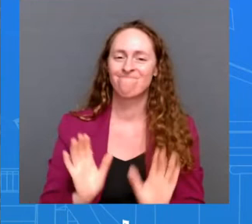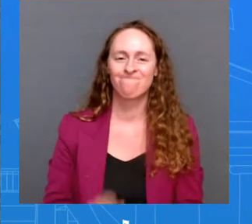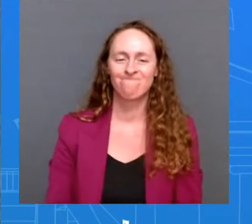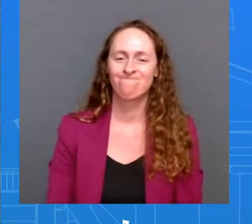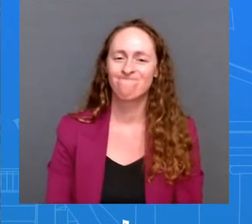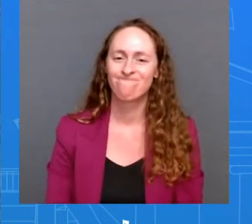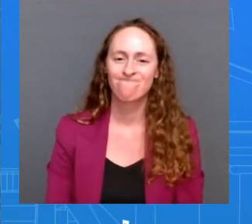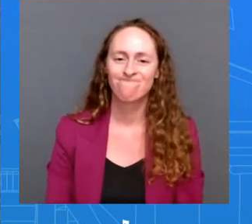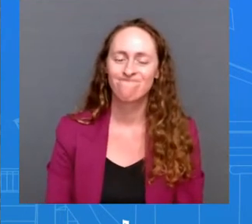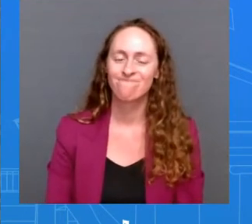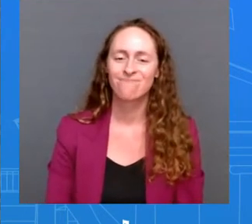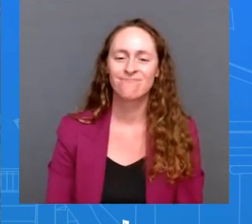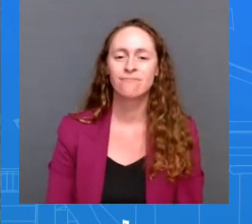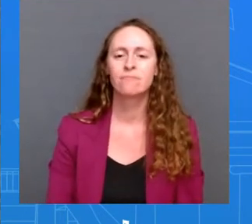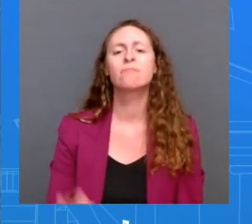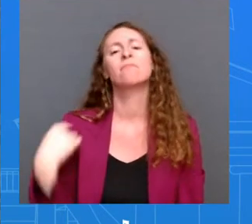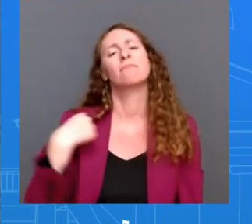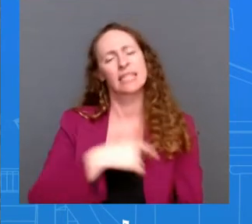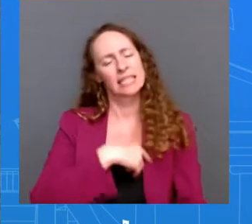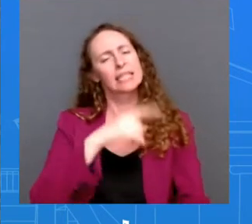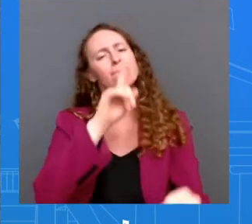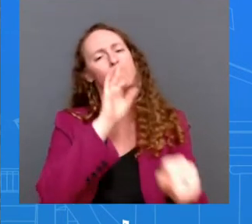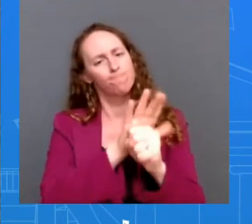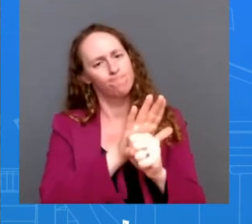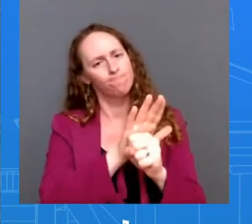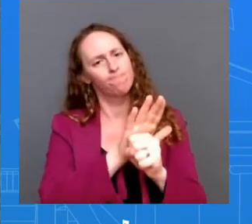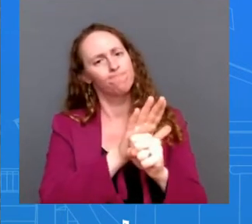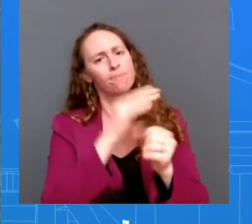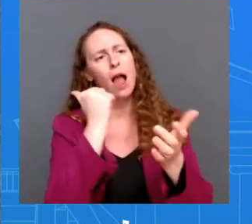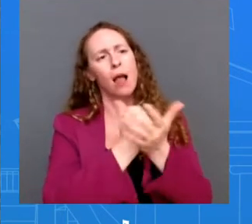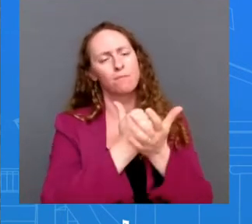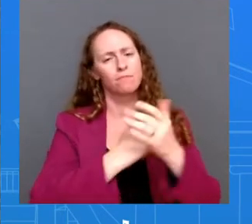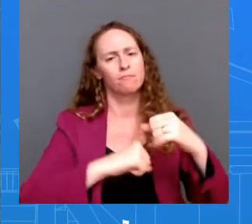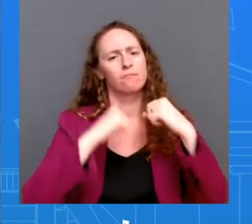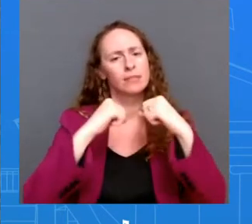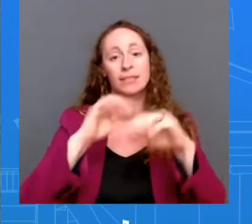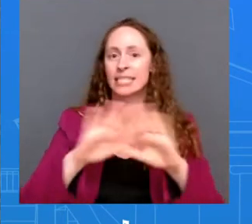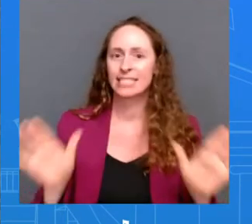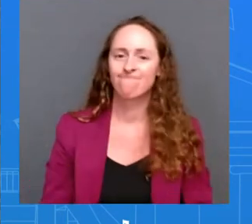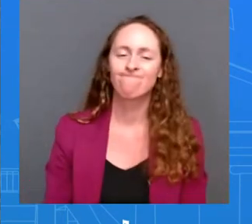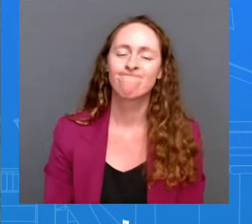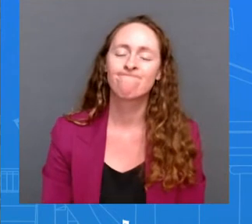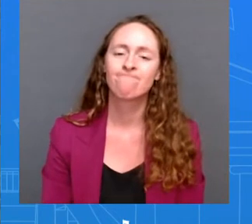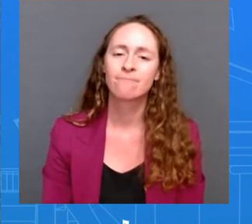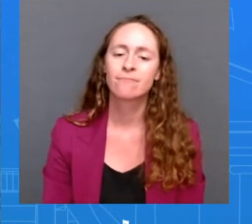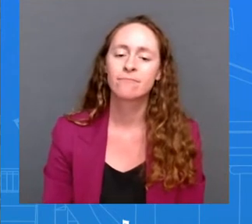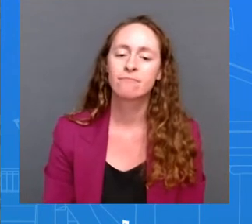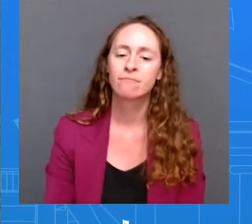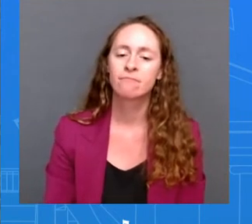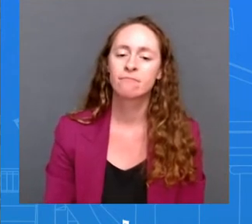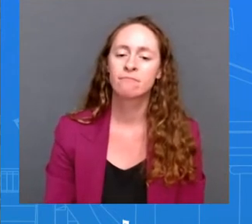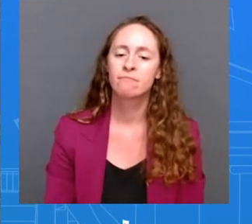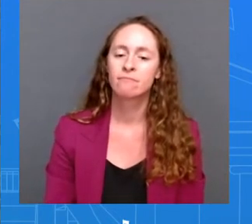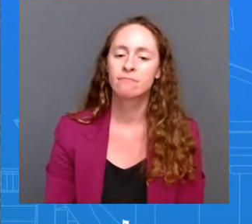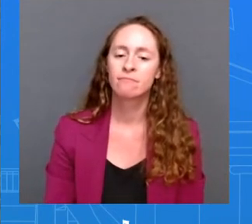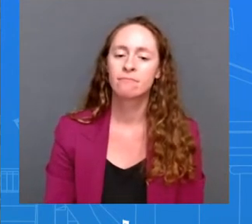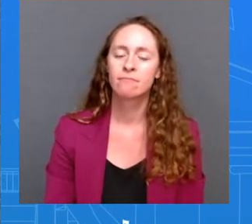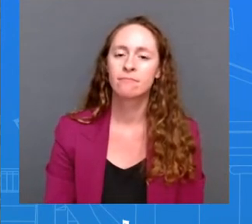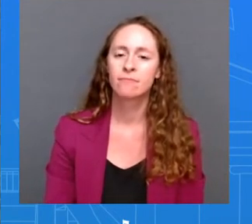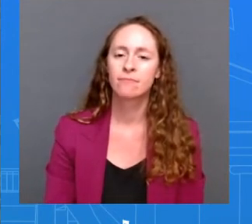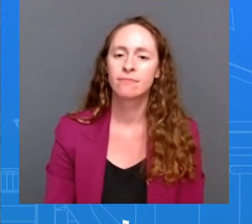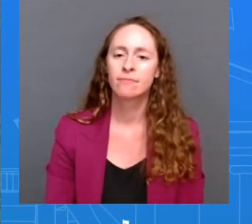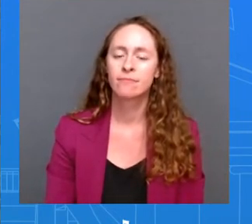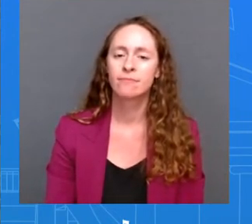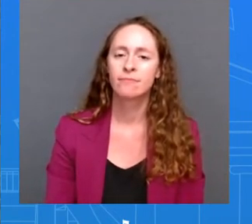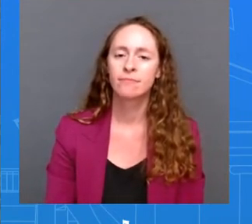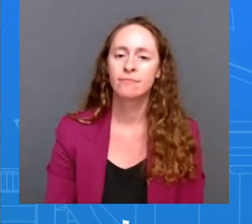Taiwan's self-defense. I'll leave it at that. Give us a sense of what Reiner's sentencing may mean for negotiations. Her Russian lawyer had said